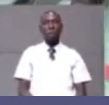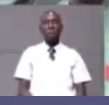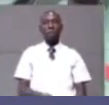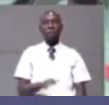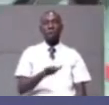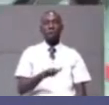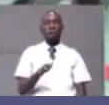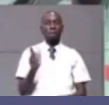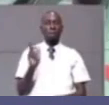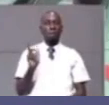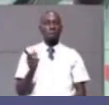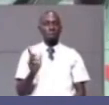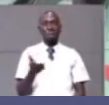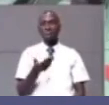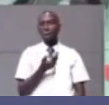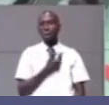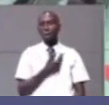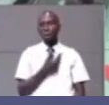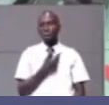Colleagues, I have